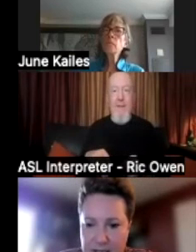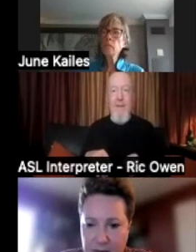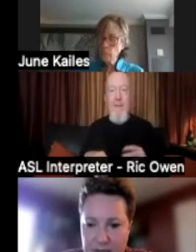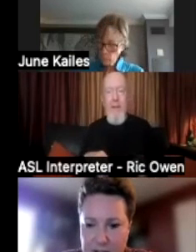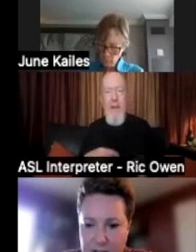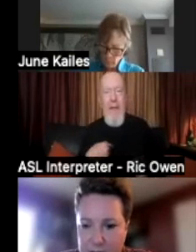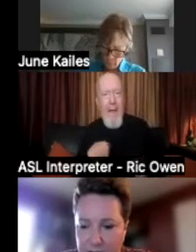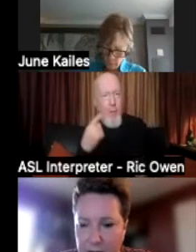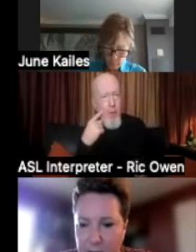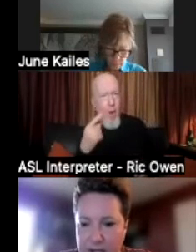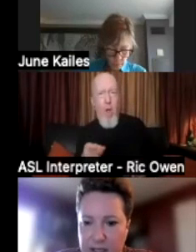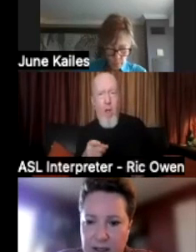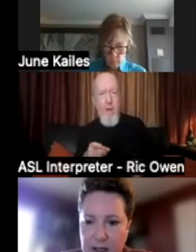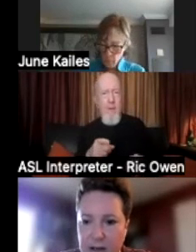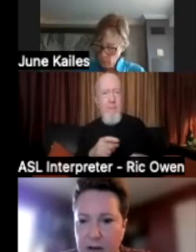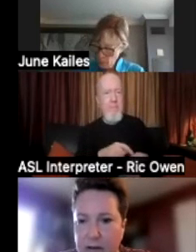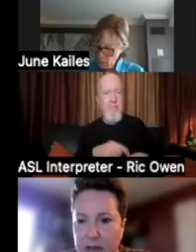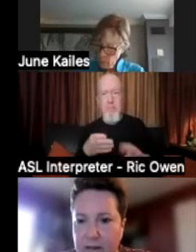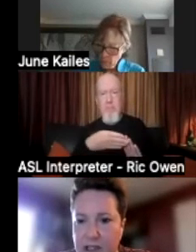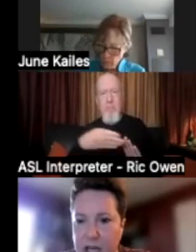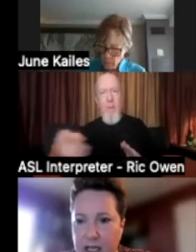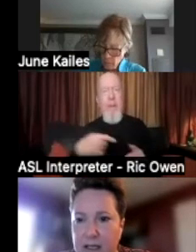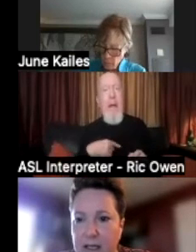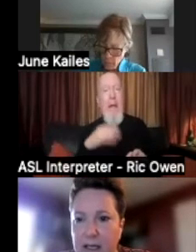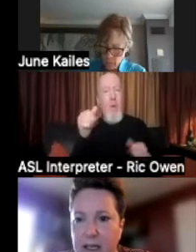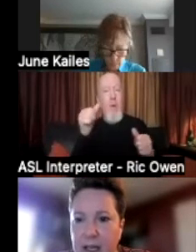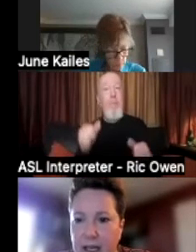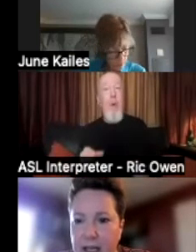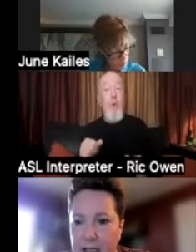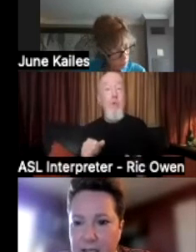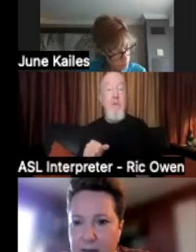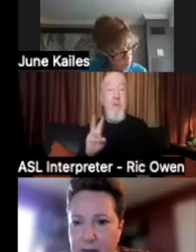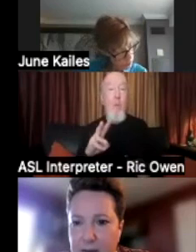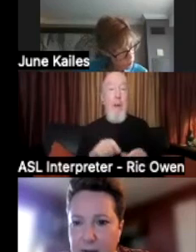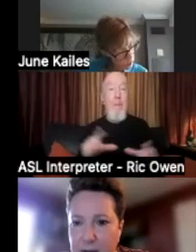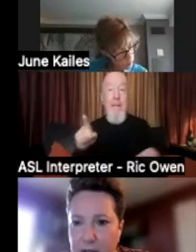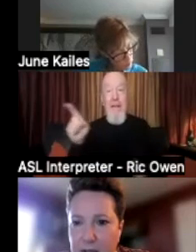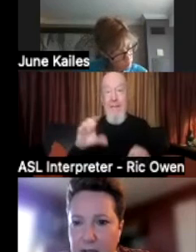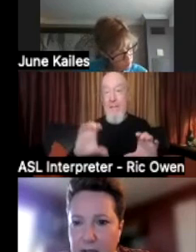was that it was long term, but I will put the URL in the chat. And